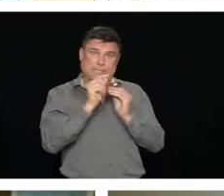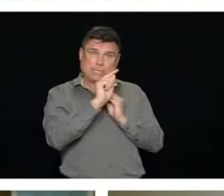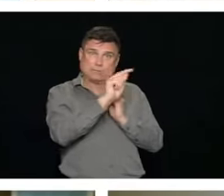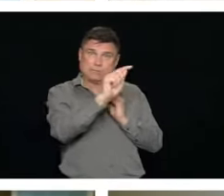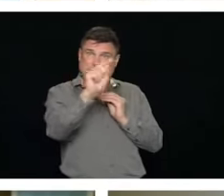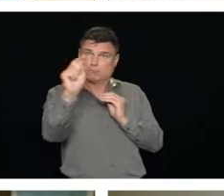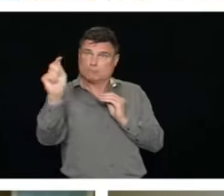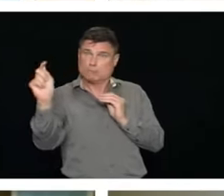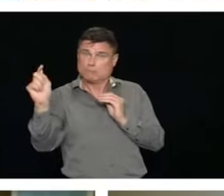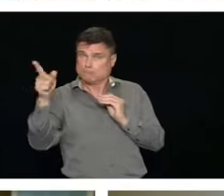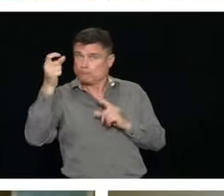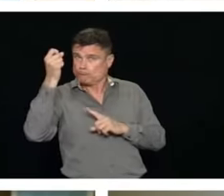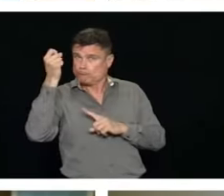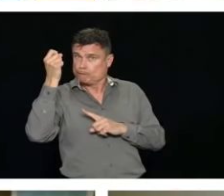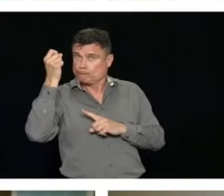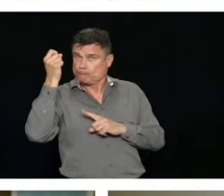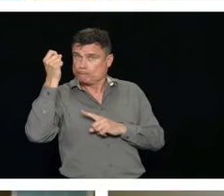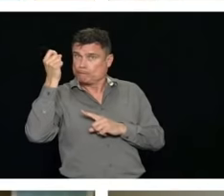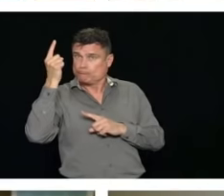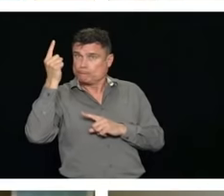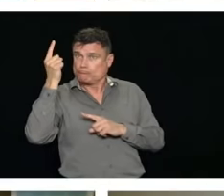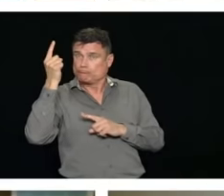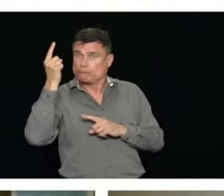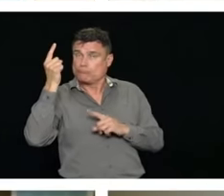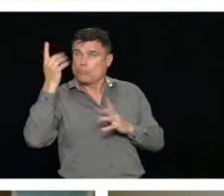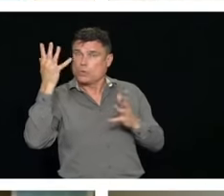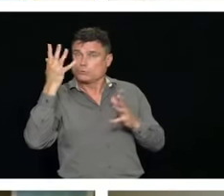we look after hand hygiene